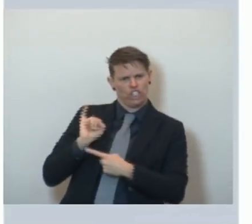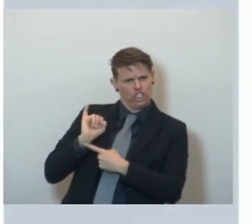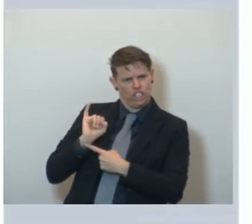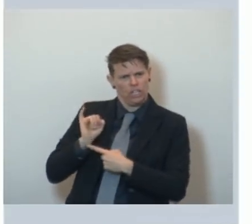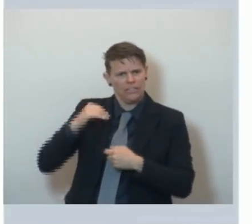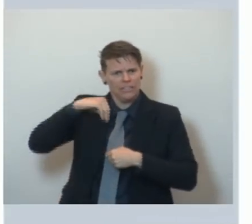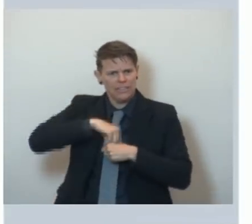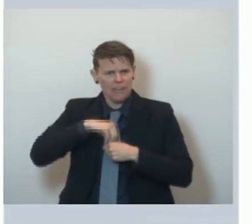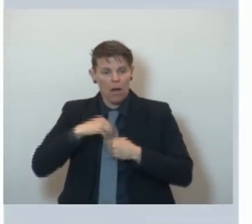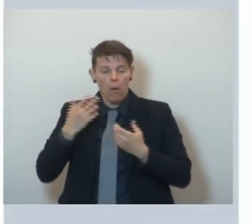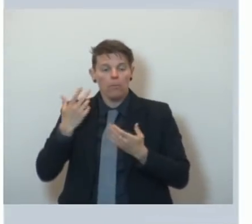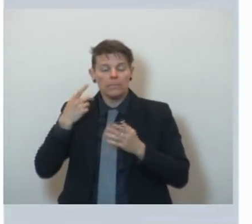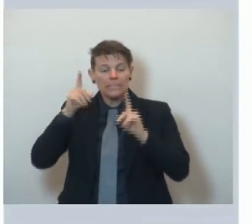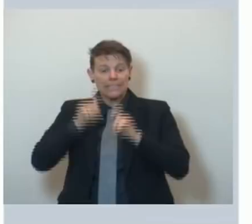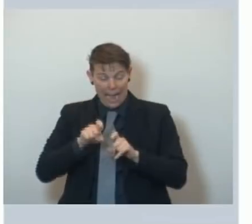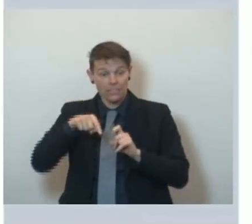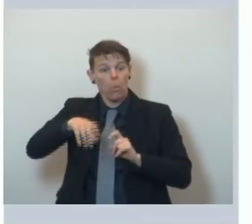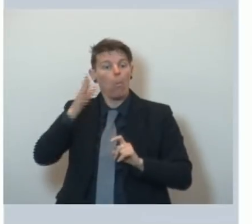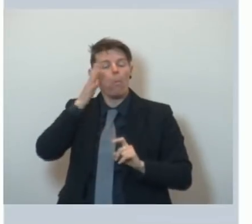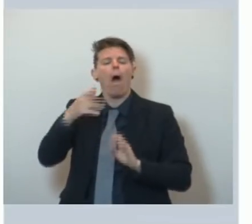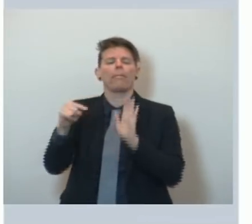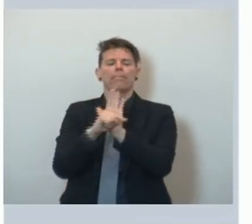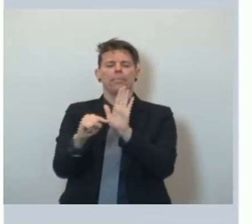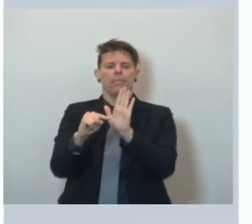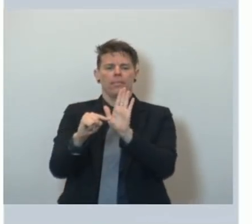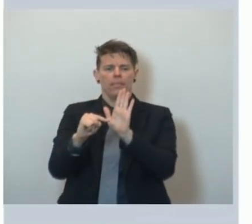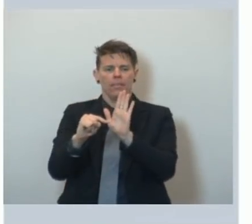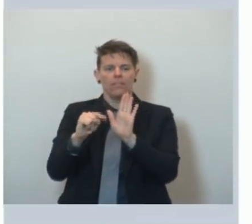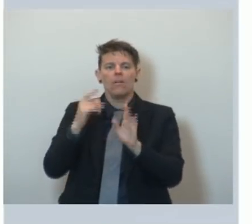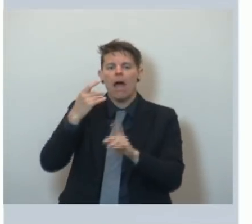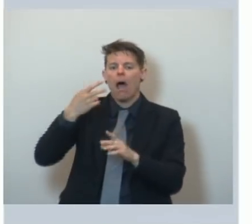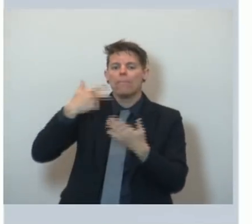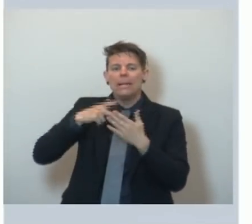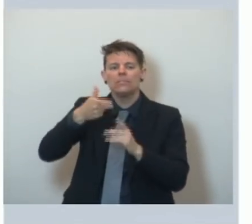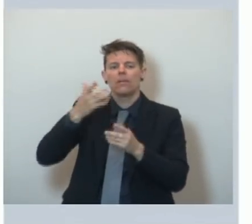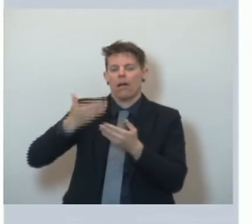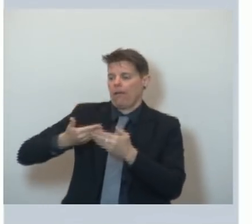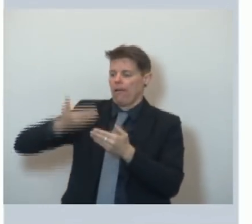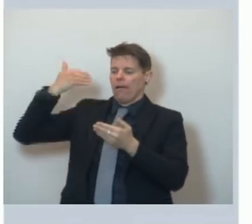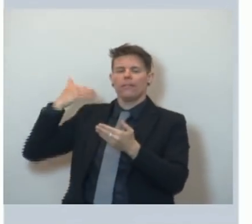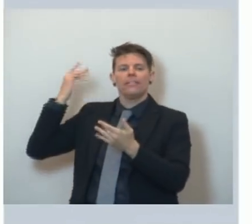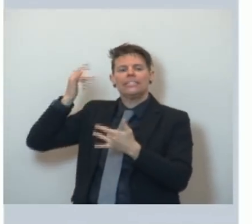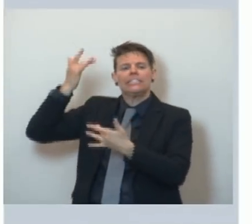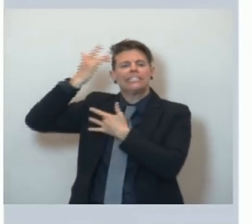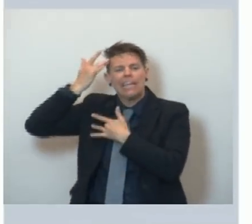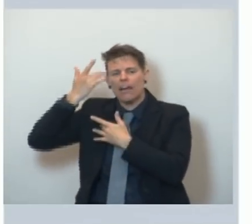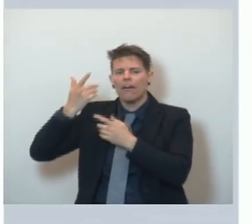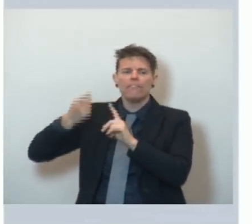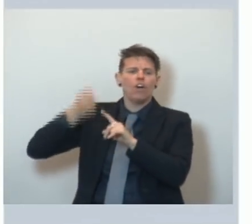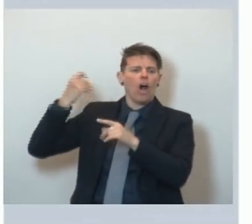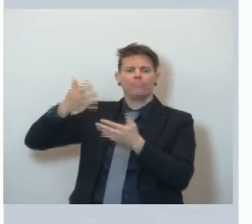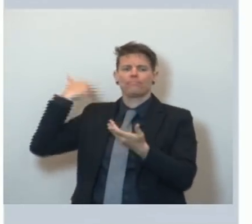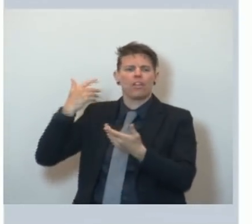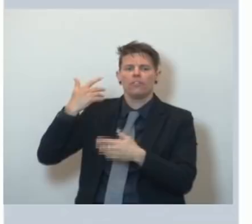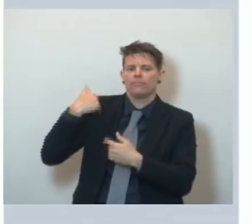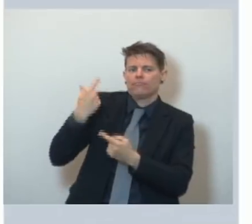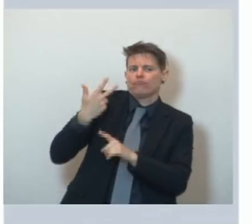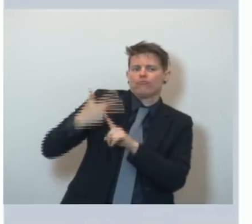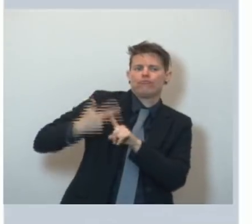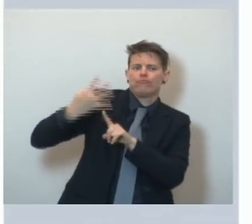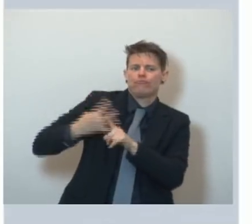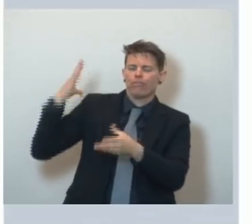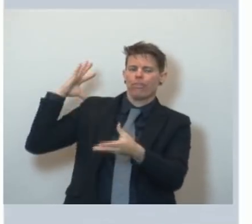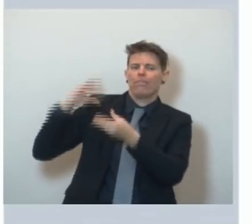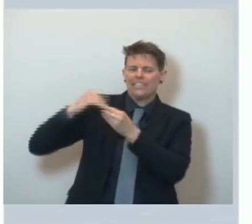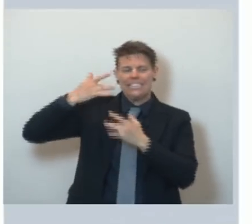if you'd have had a COVID infection in the past, so obviously in the last 3 or 4 months. The problem